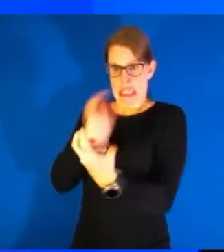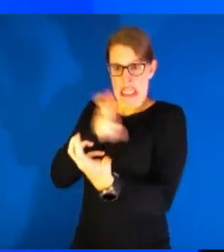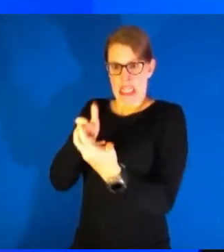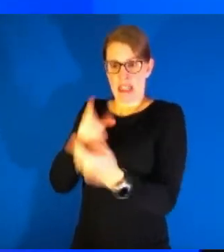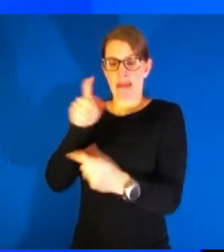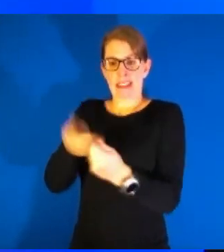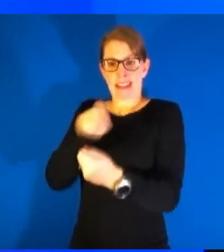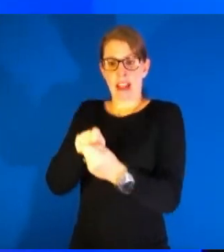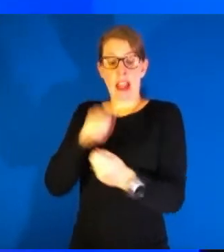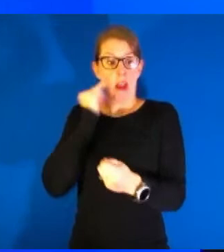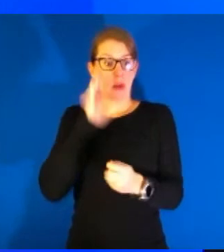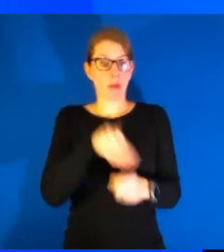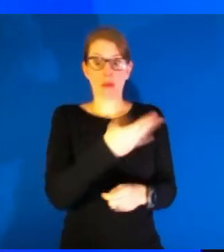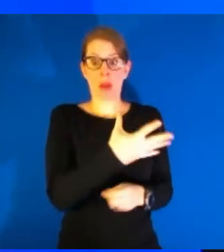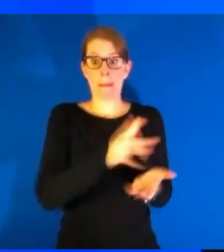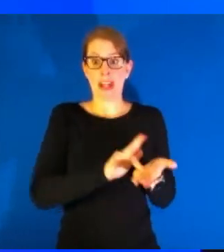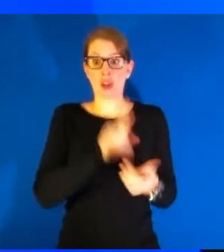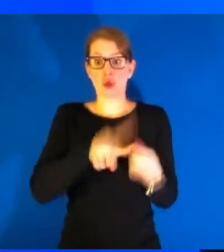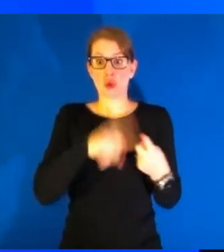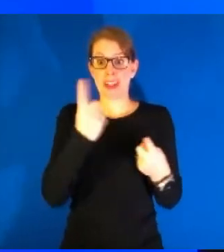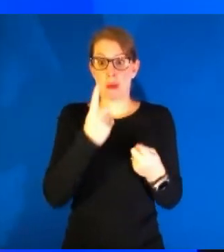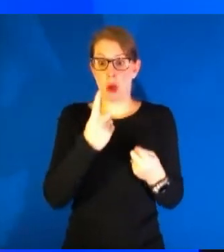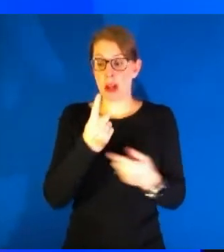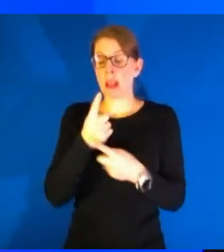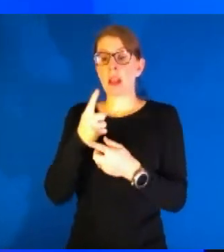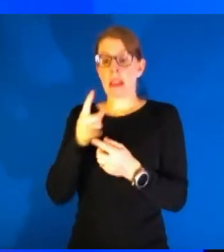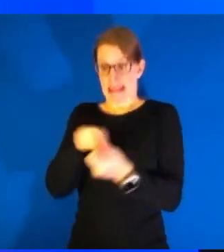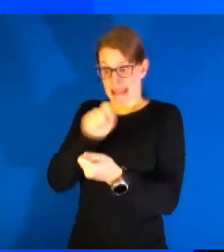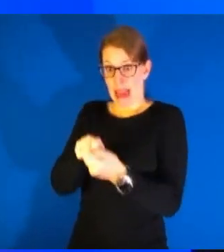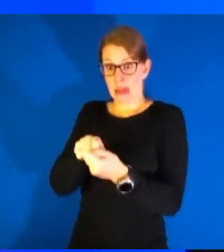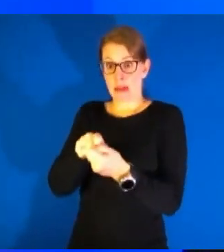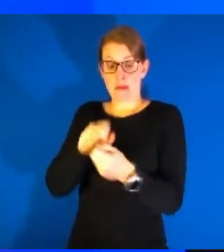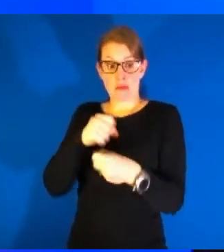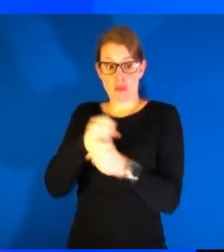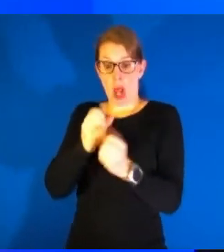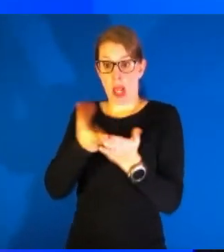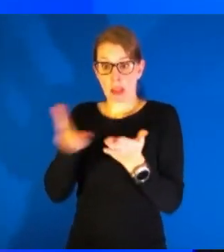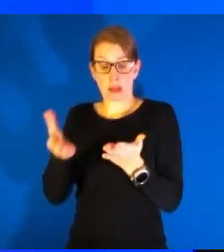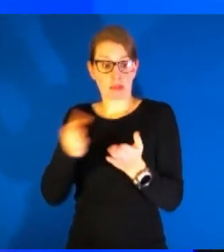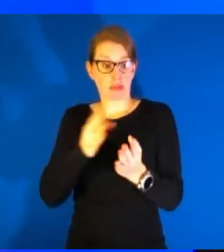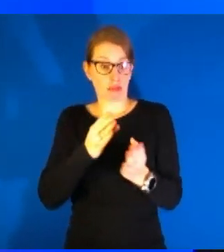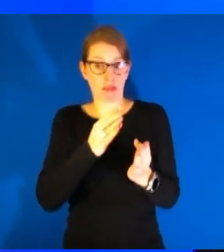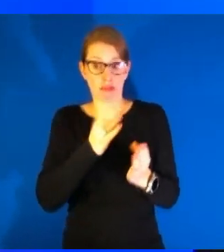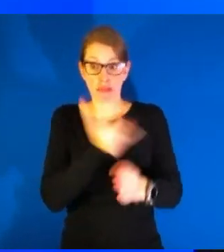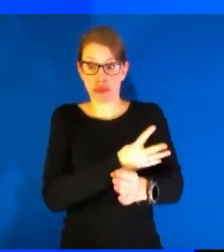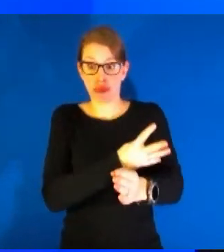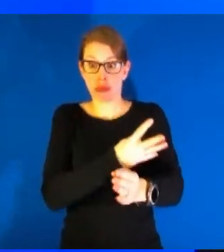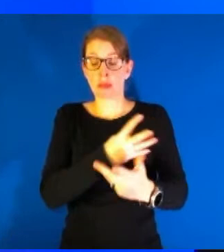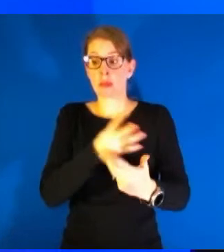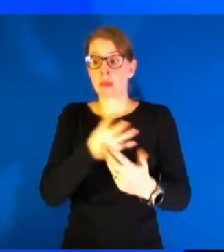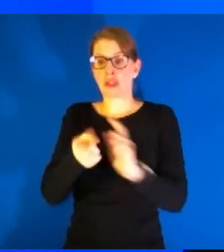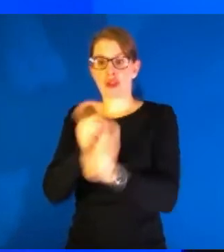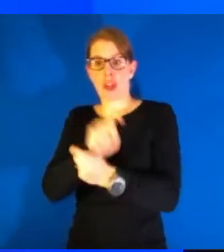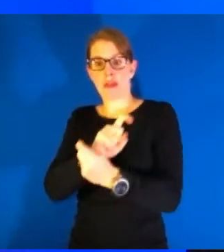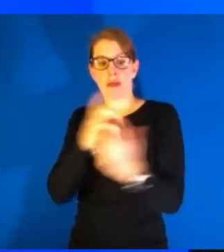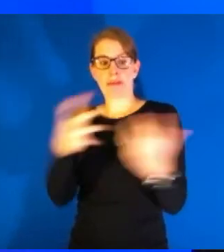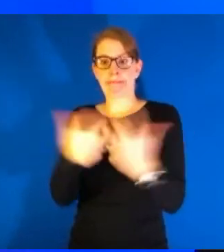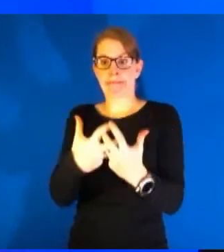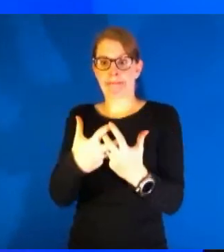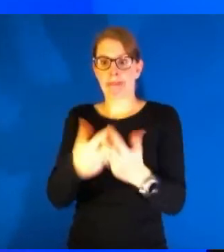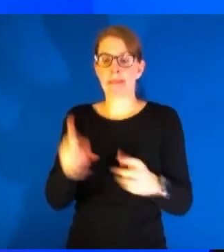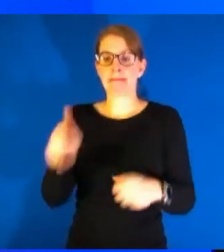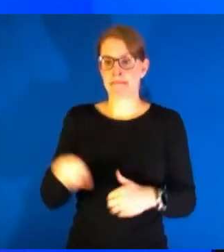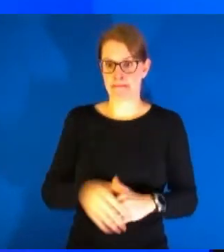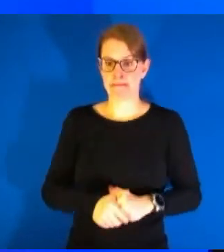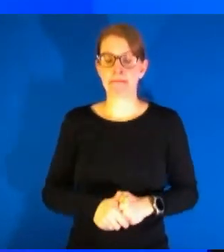drug to someone, you have to record exactly what product you gave. So you have to change that every time you change what the product you use. So there's